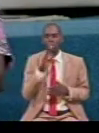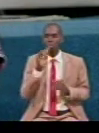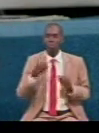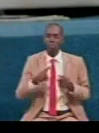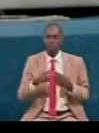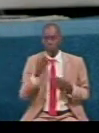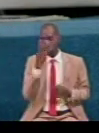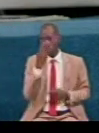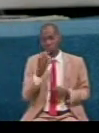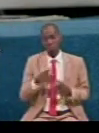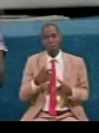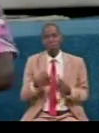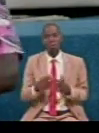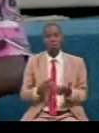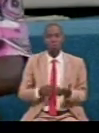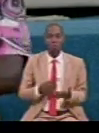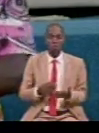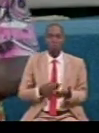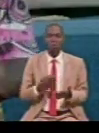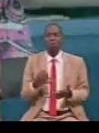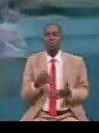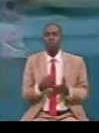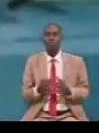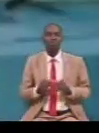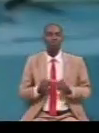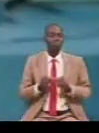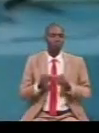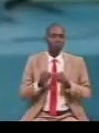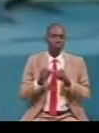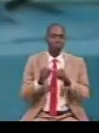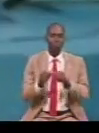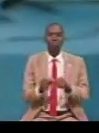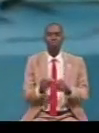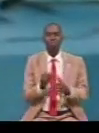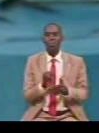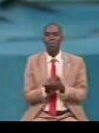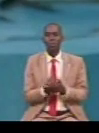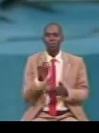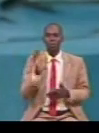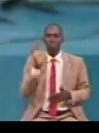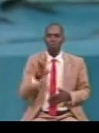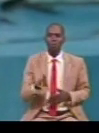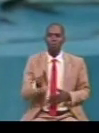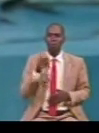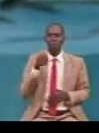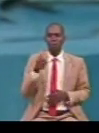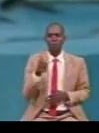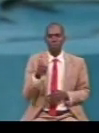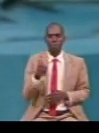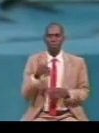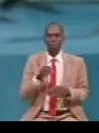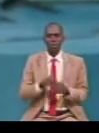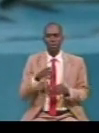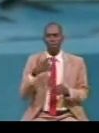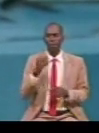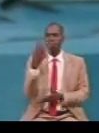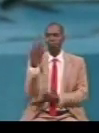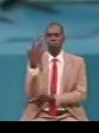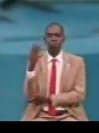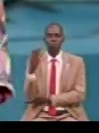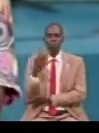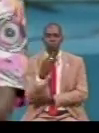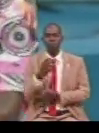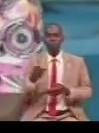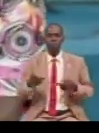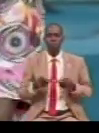Then sometimes it went to an extent that I could find myself in the bush. So